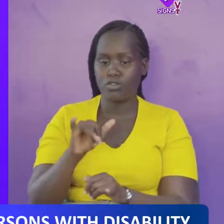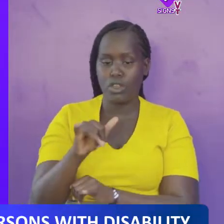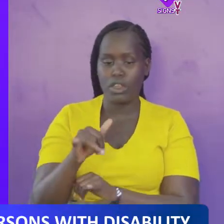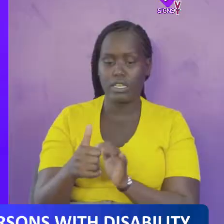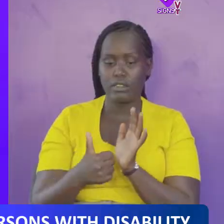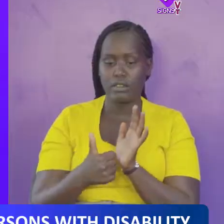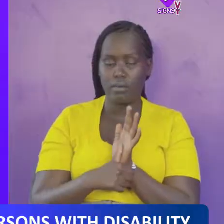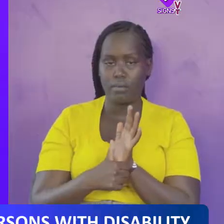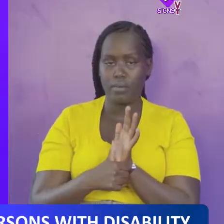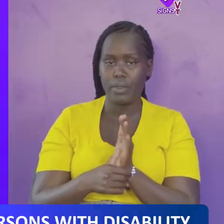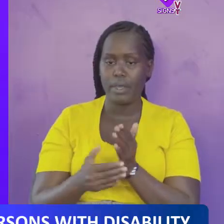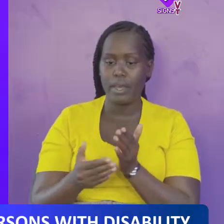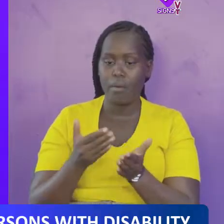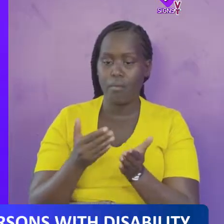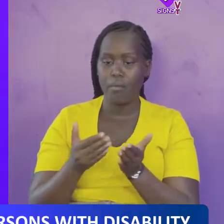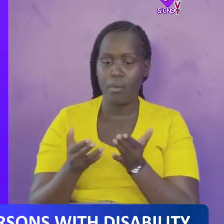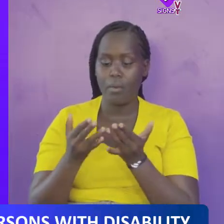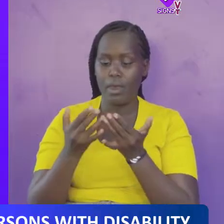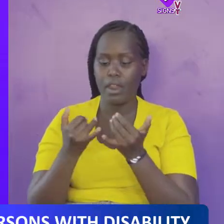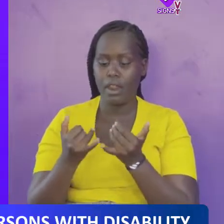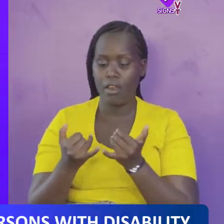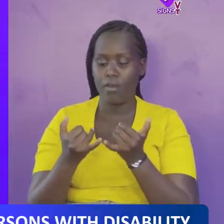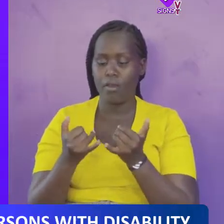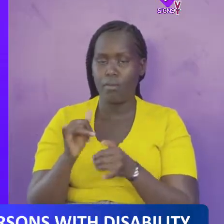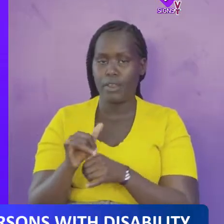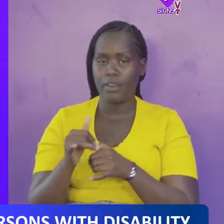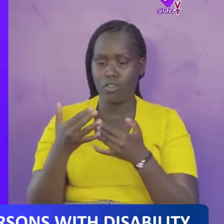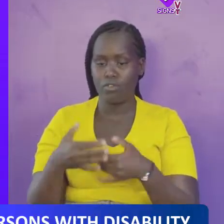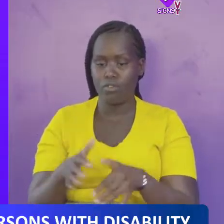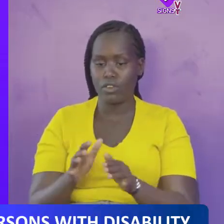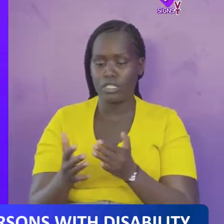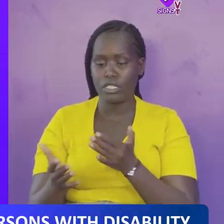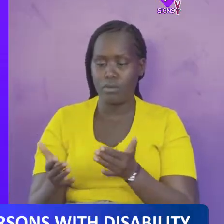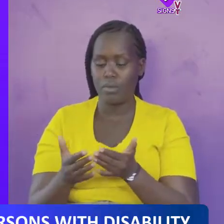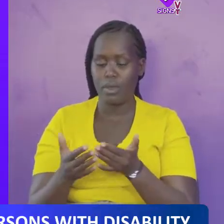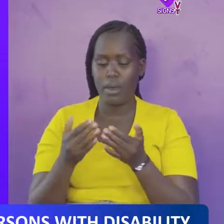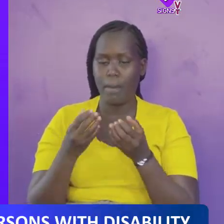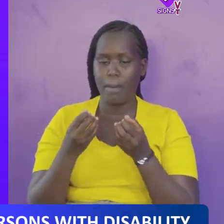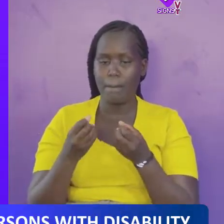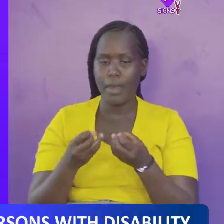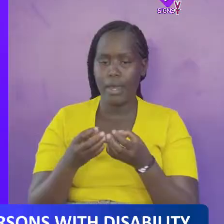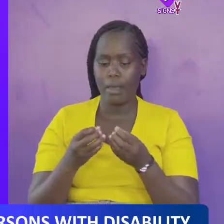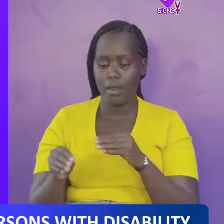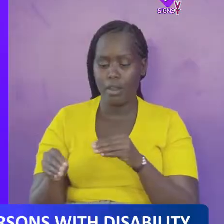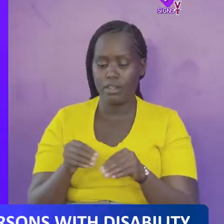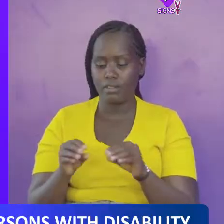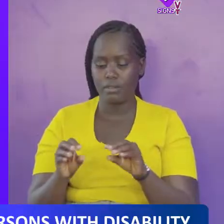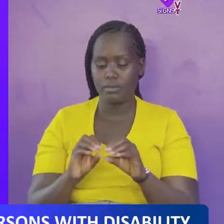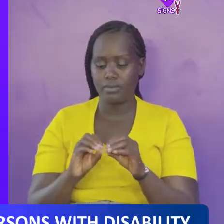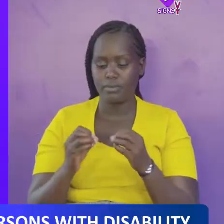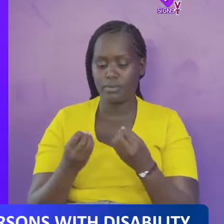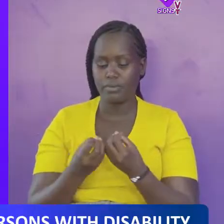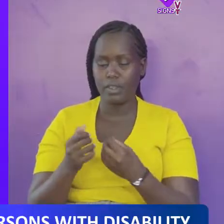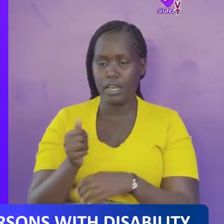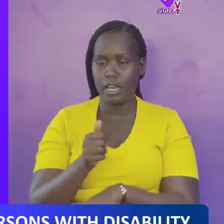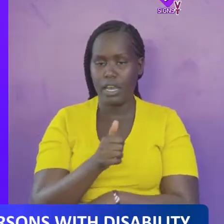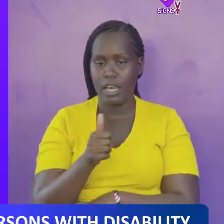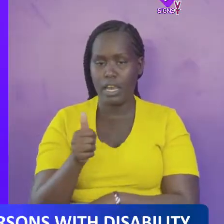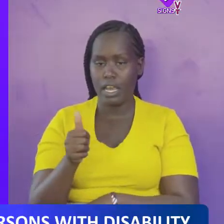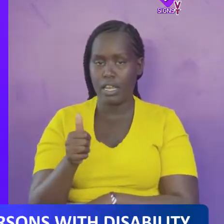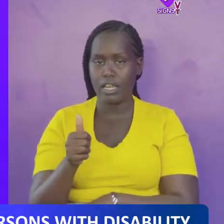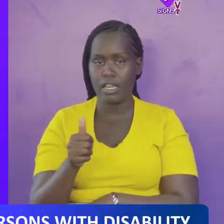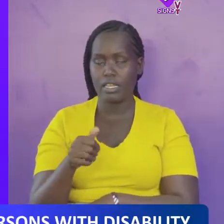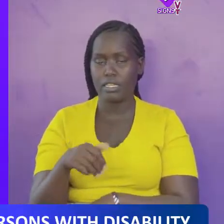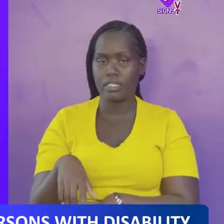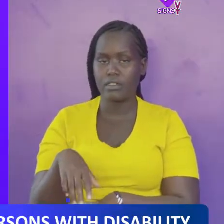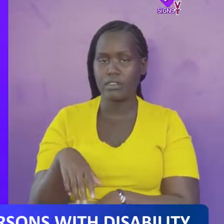And maybe now that we have laws, maybe disability organizations and other civil society